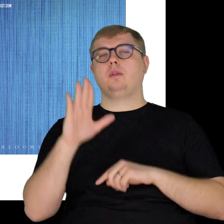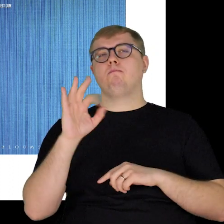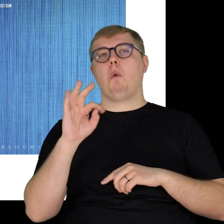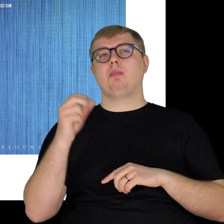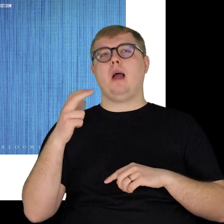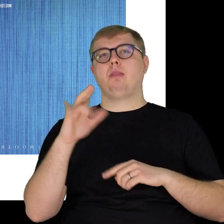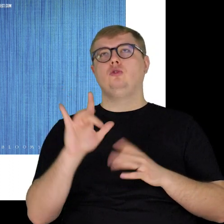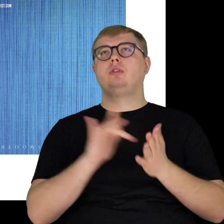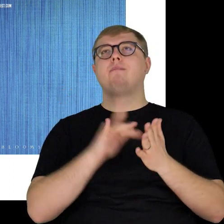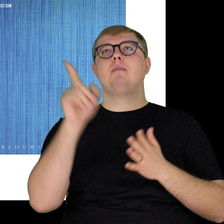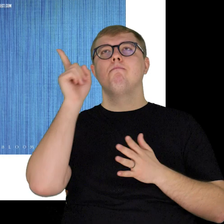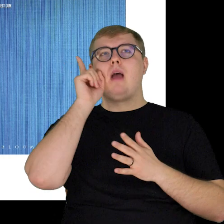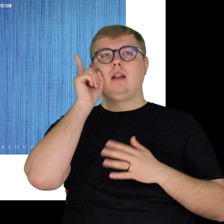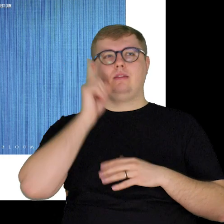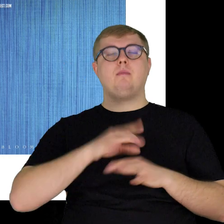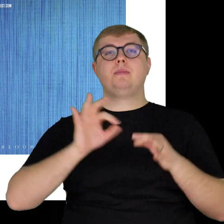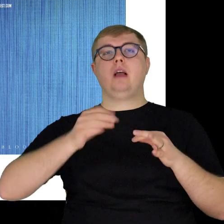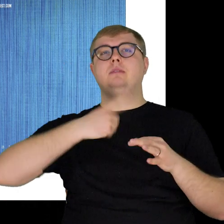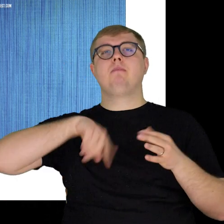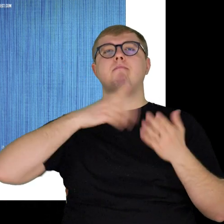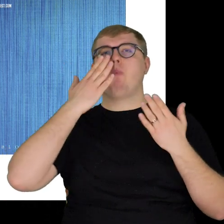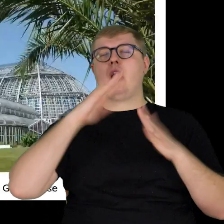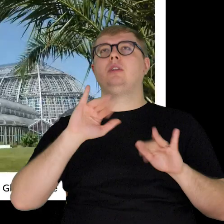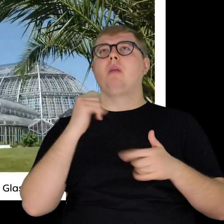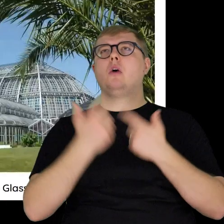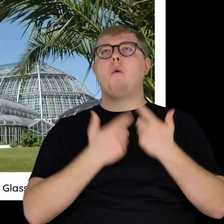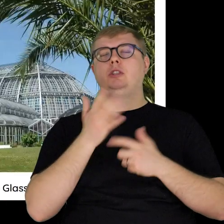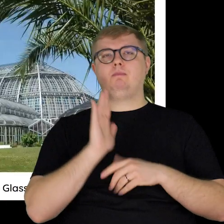show to you how we did it.